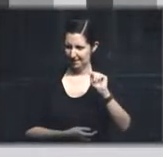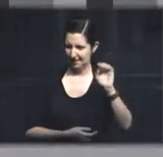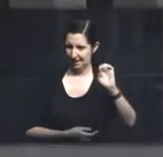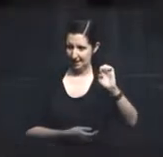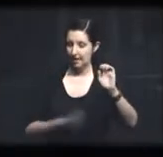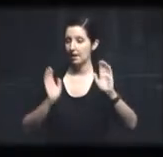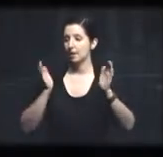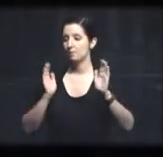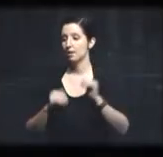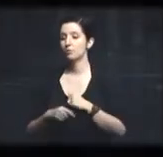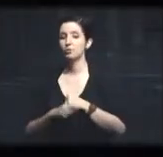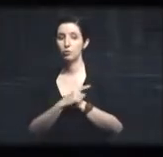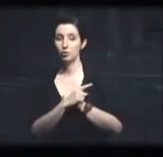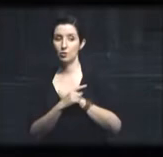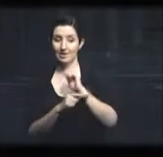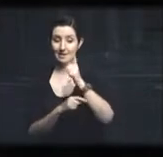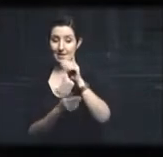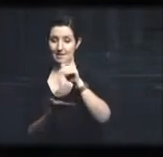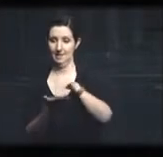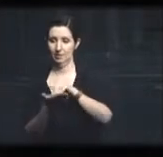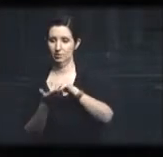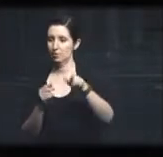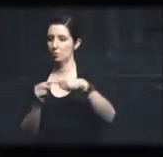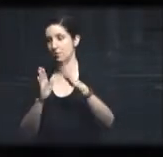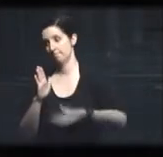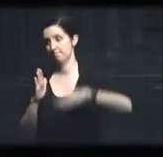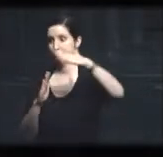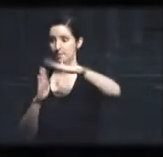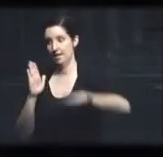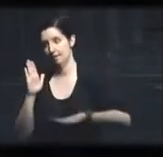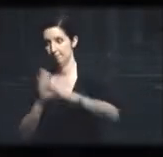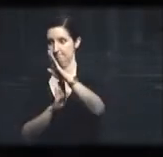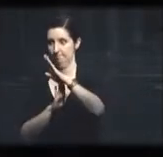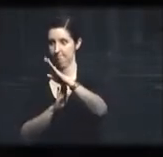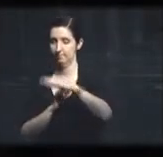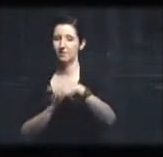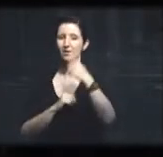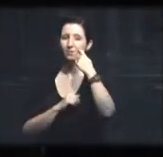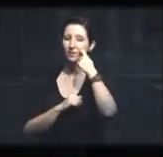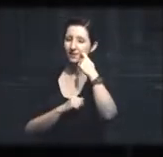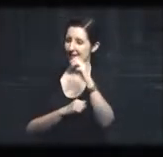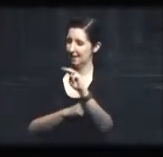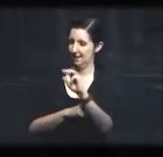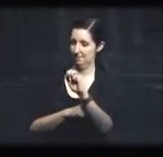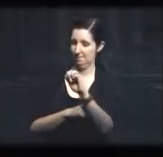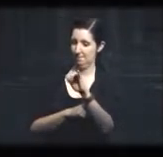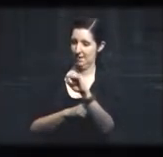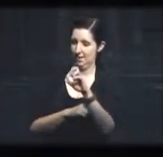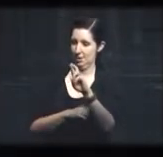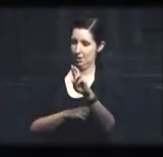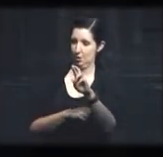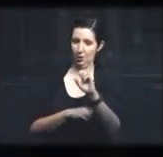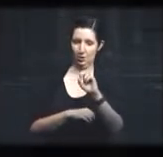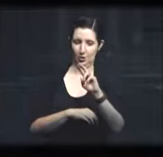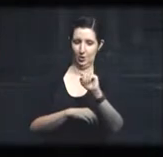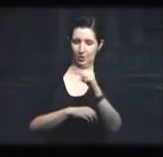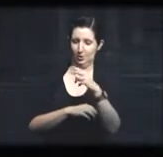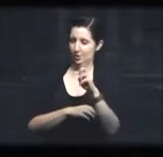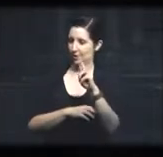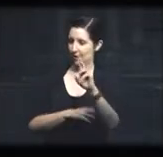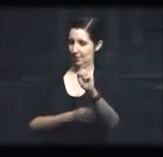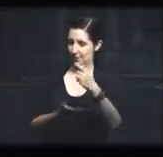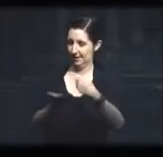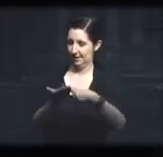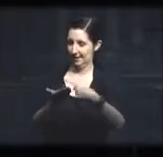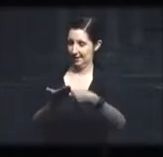10,826 when we were at our peak and largest. Right now, I just heard the mayor talk about this recently. Mayor Southers said that we were